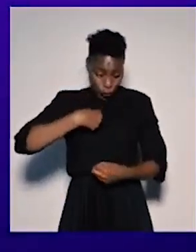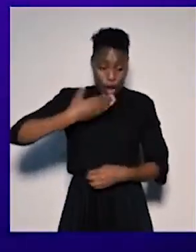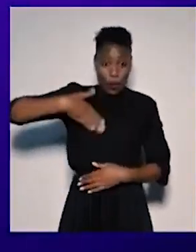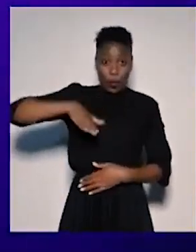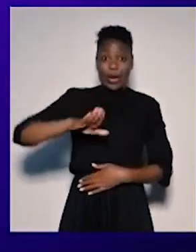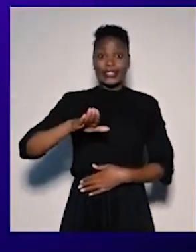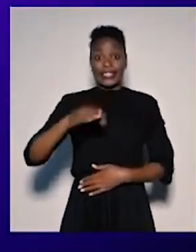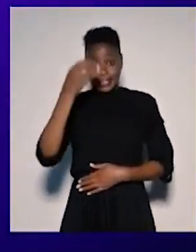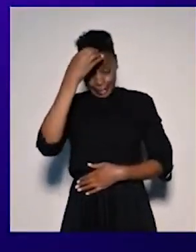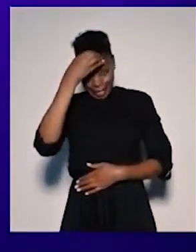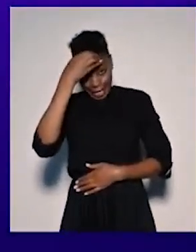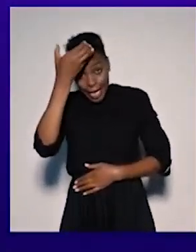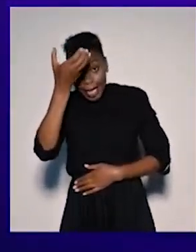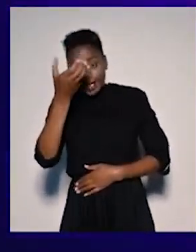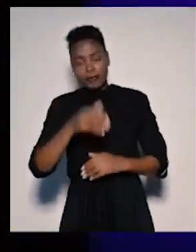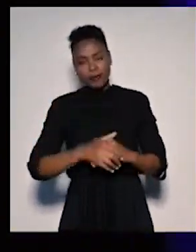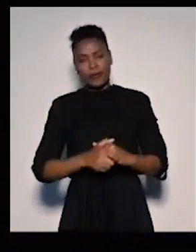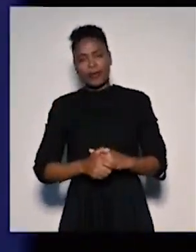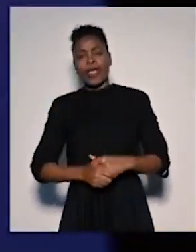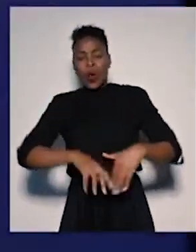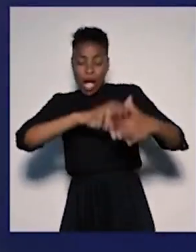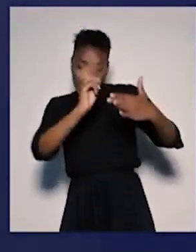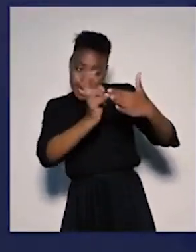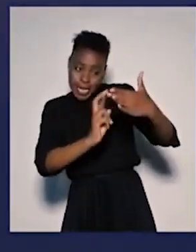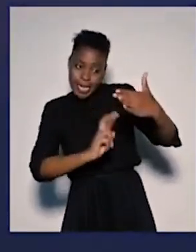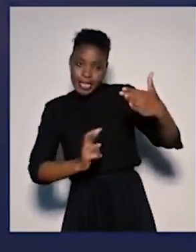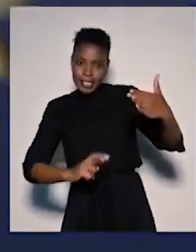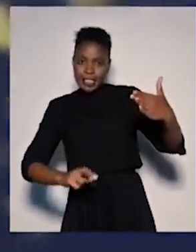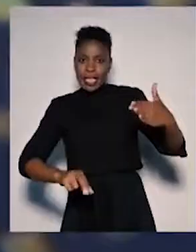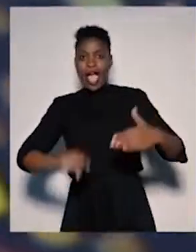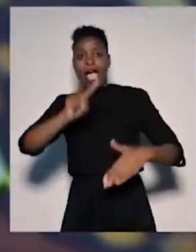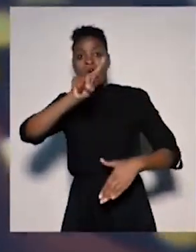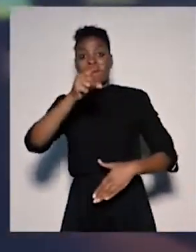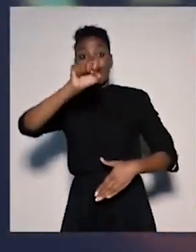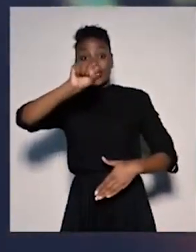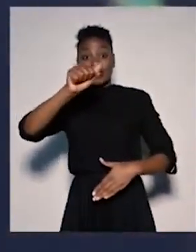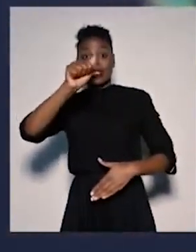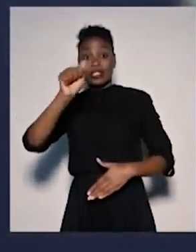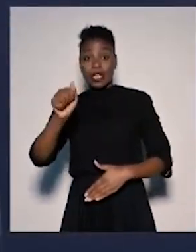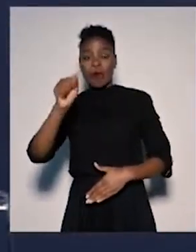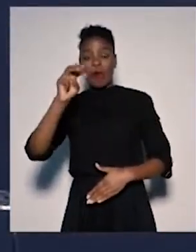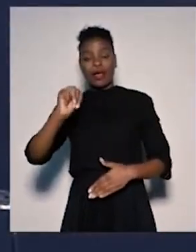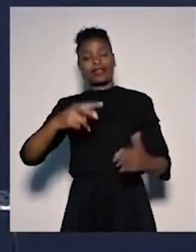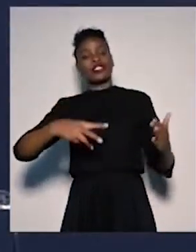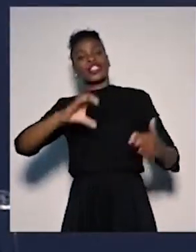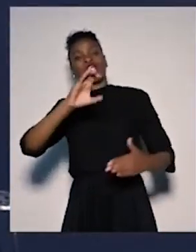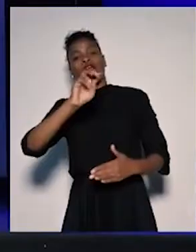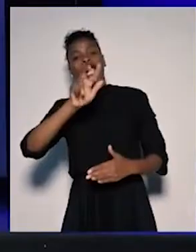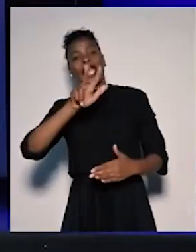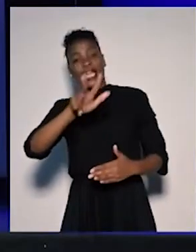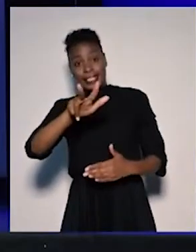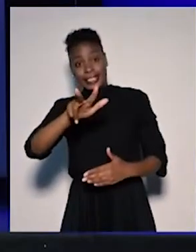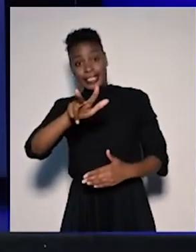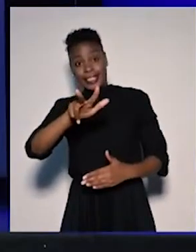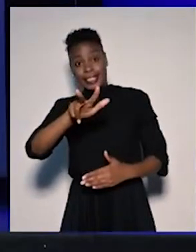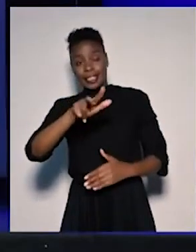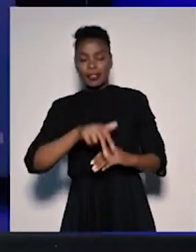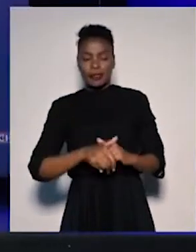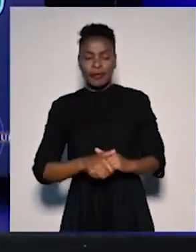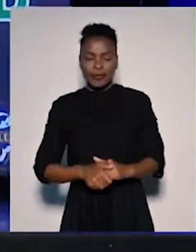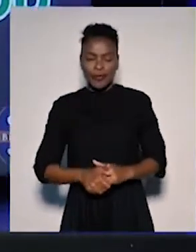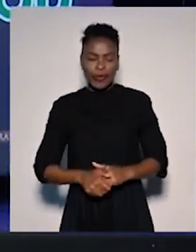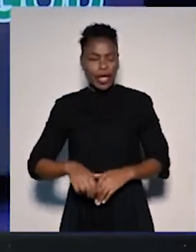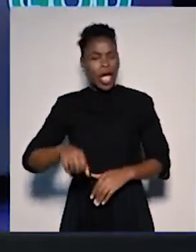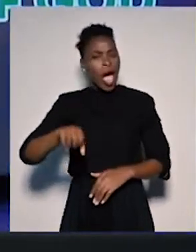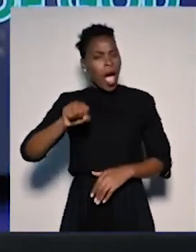want one. So we're reading that scripture now in the book of 1 Samuel chapter 8, if you can turn there with me. So when